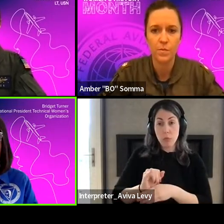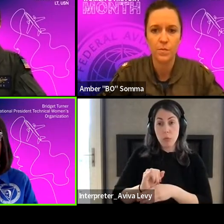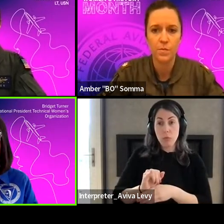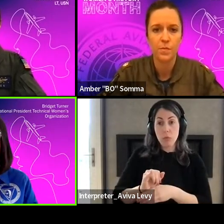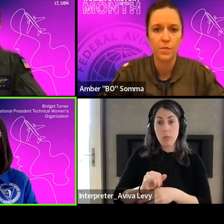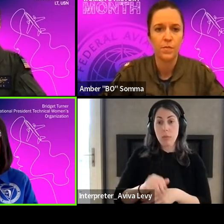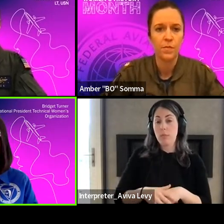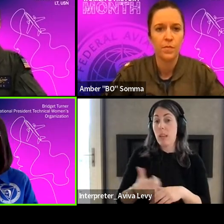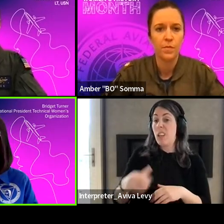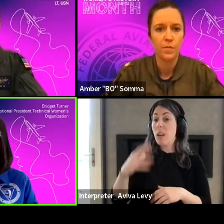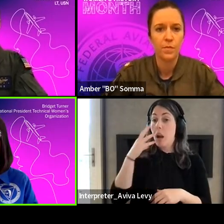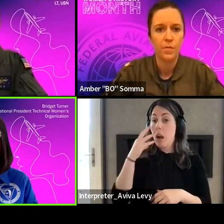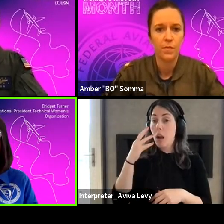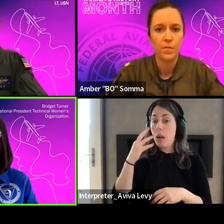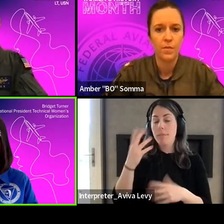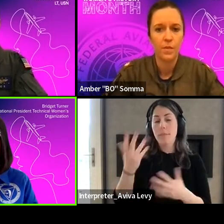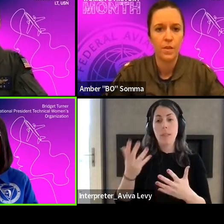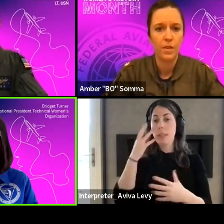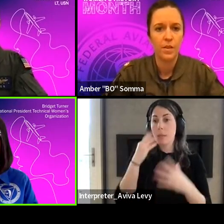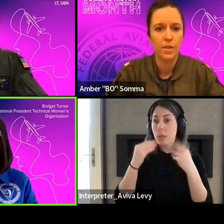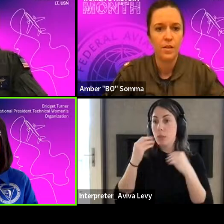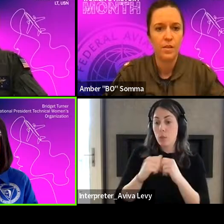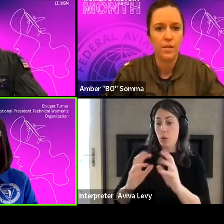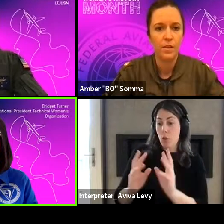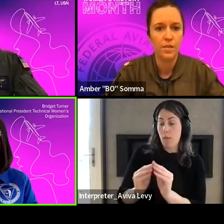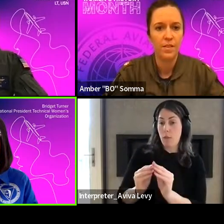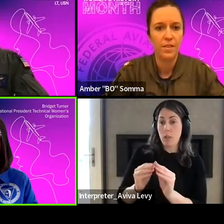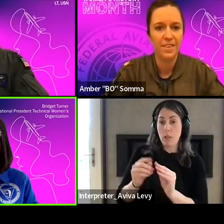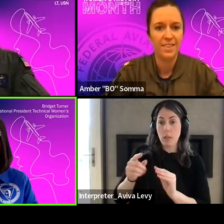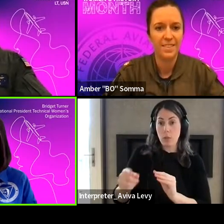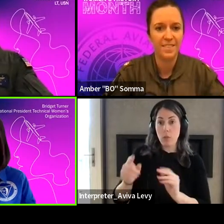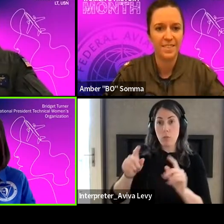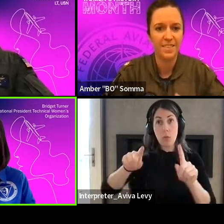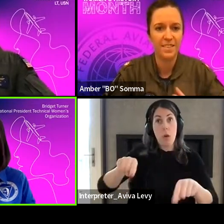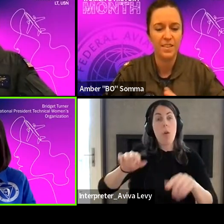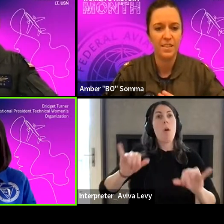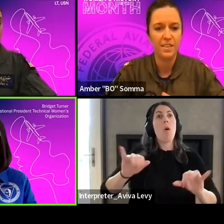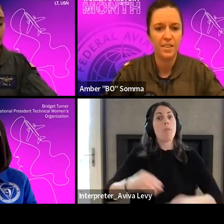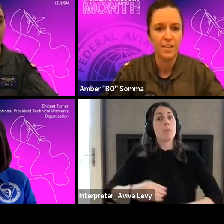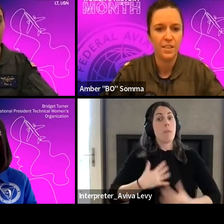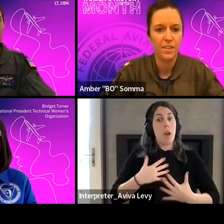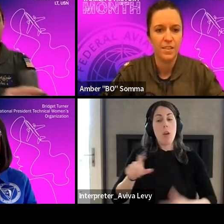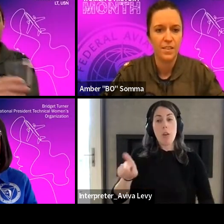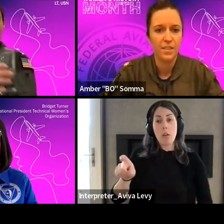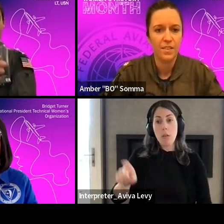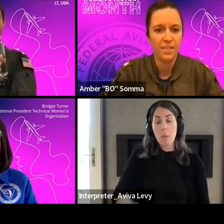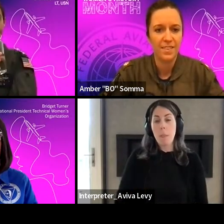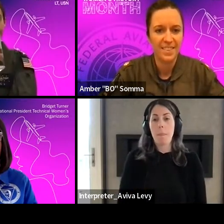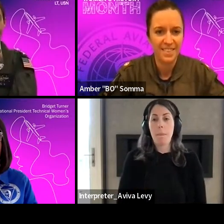you? Lieutenant Rebecca, is that something you can share with us?